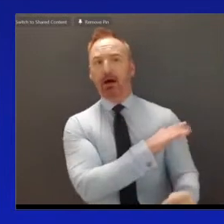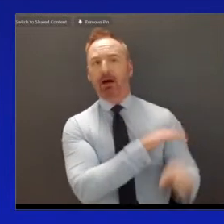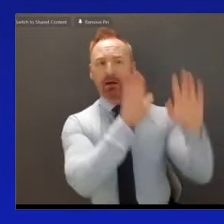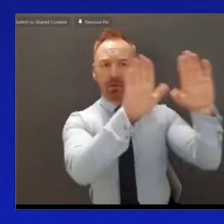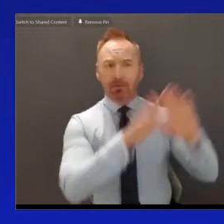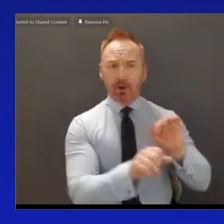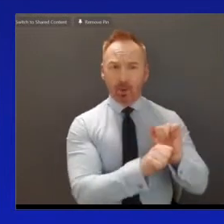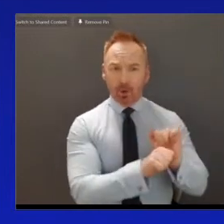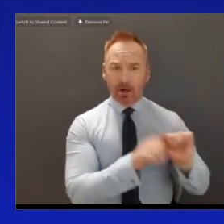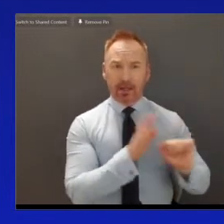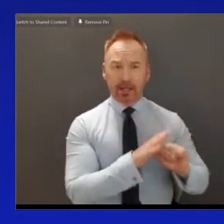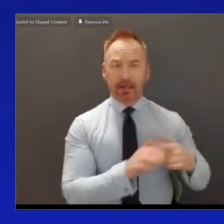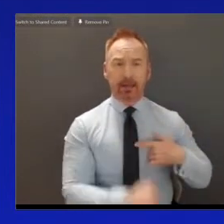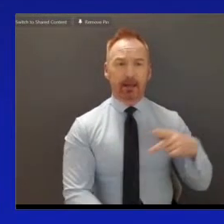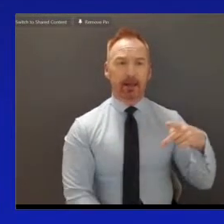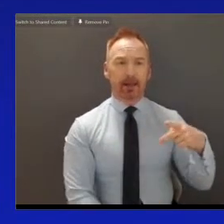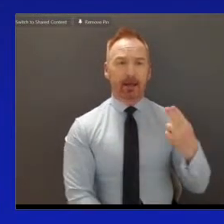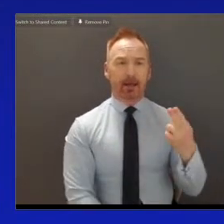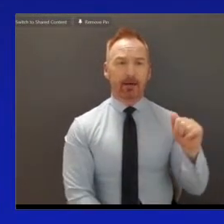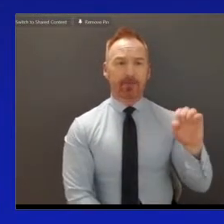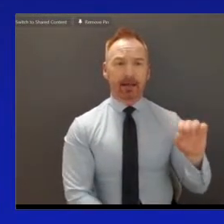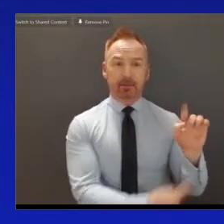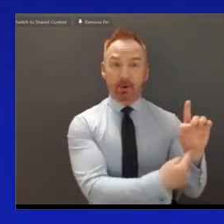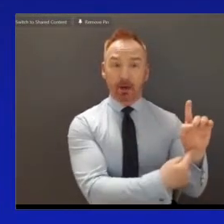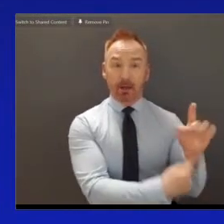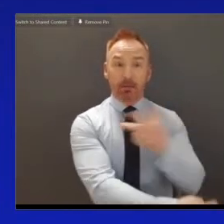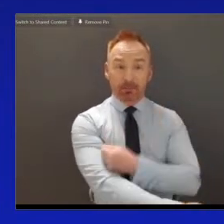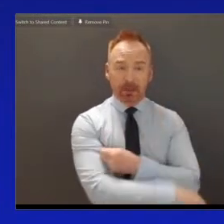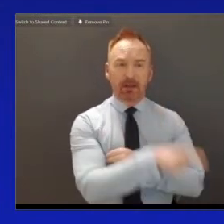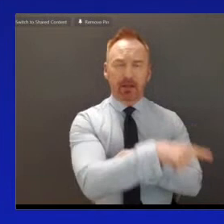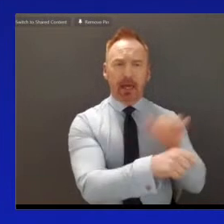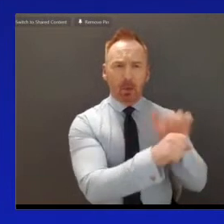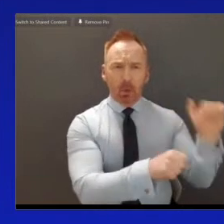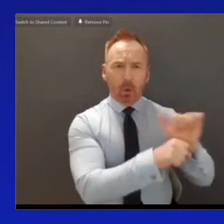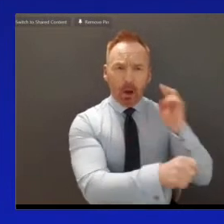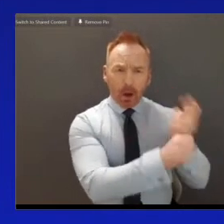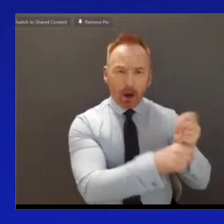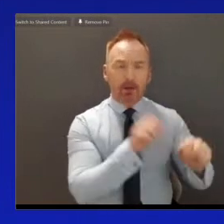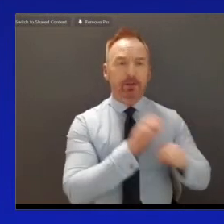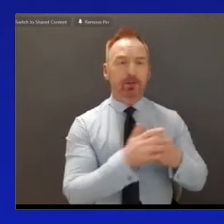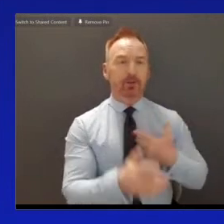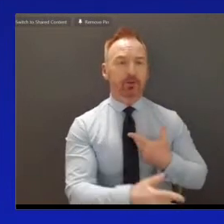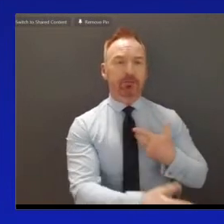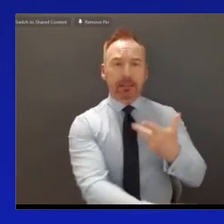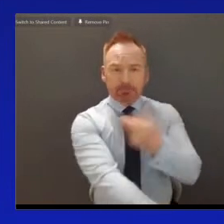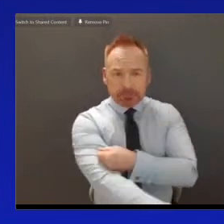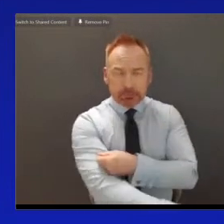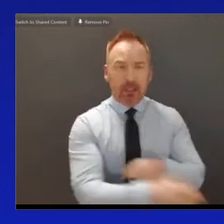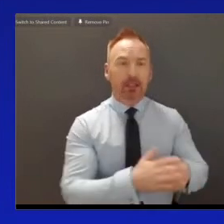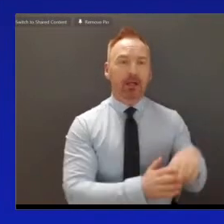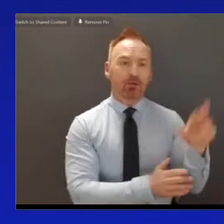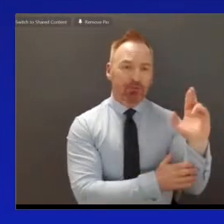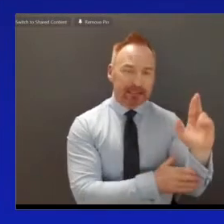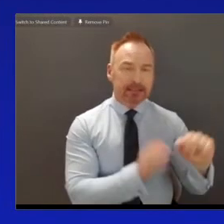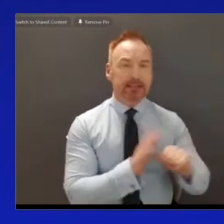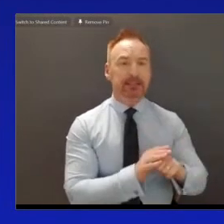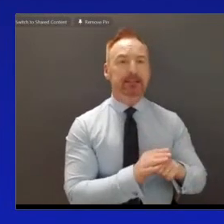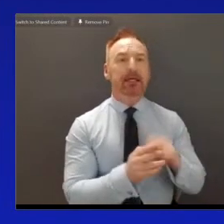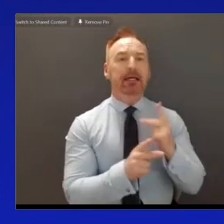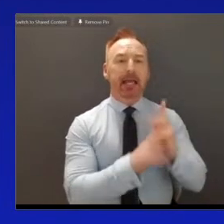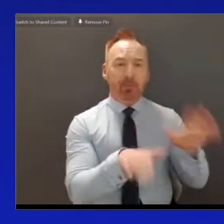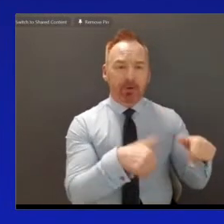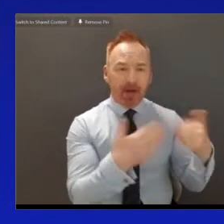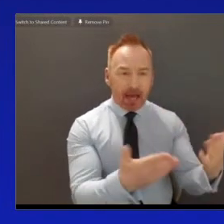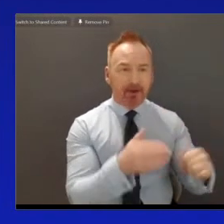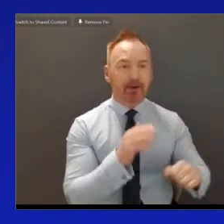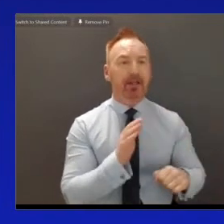vaccine rollout. They have been hard at work vaccinating residents, staff, and caregivers in 20 of our 28 long-term care homes